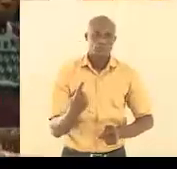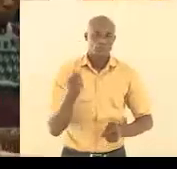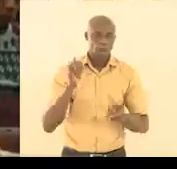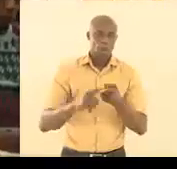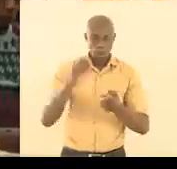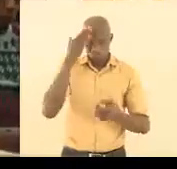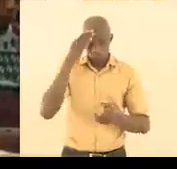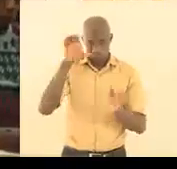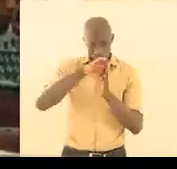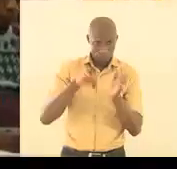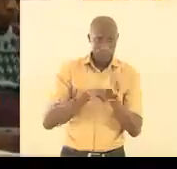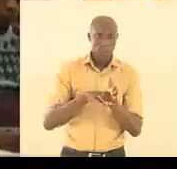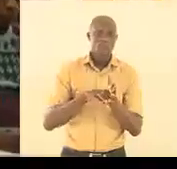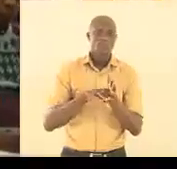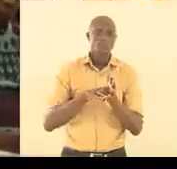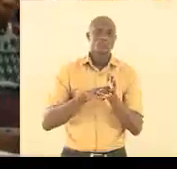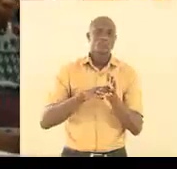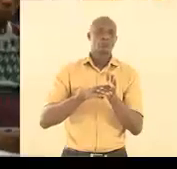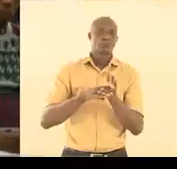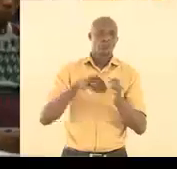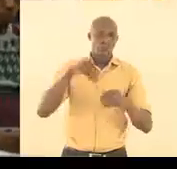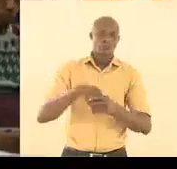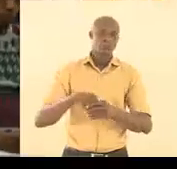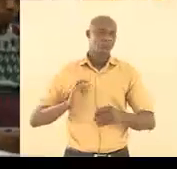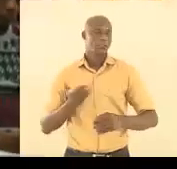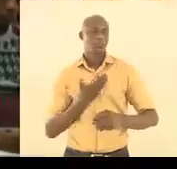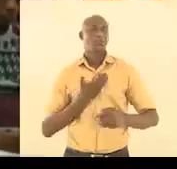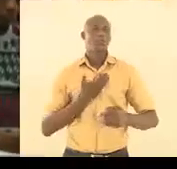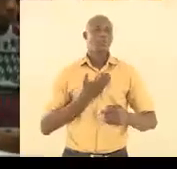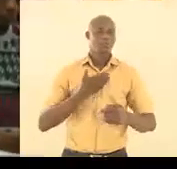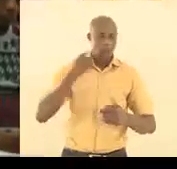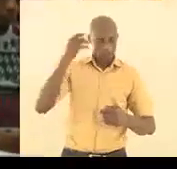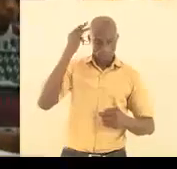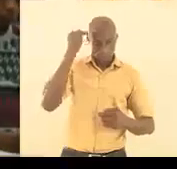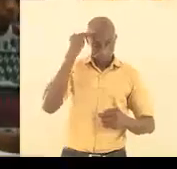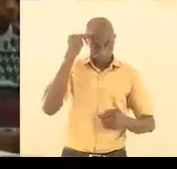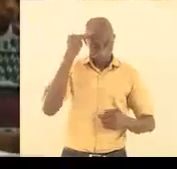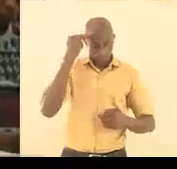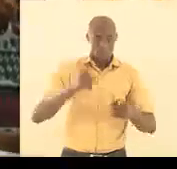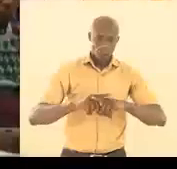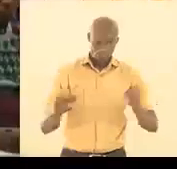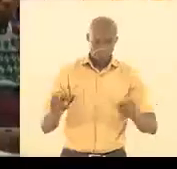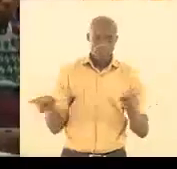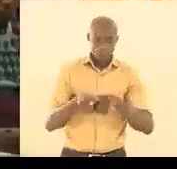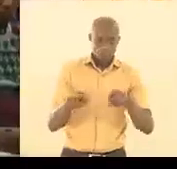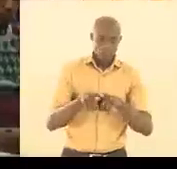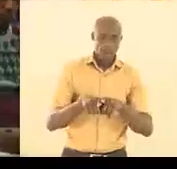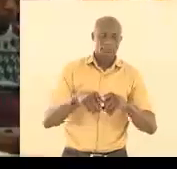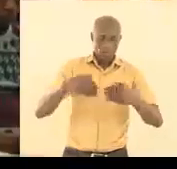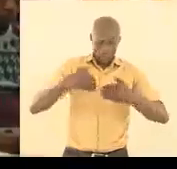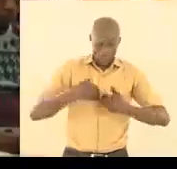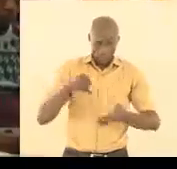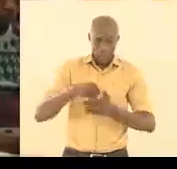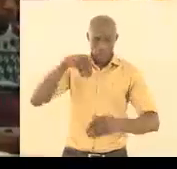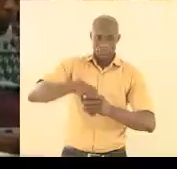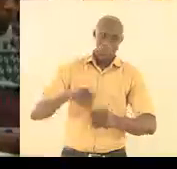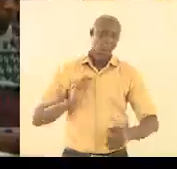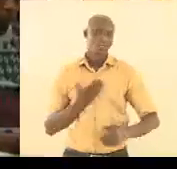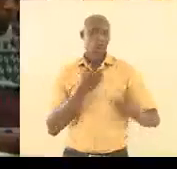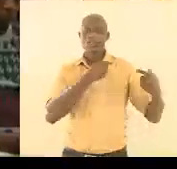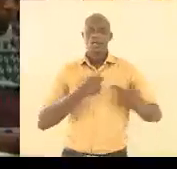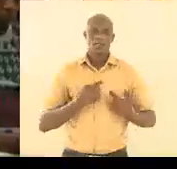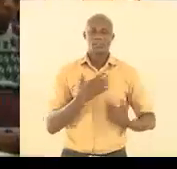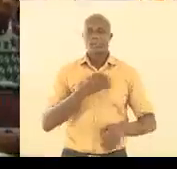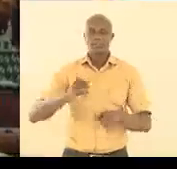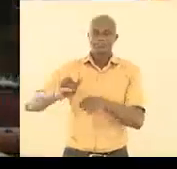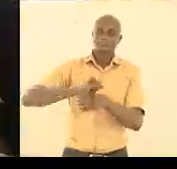the commandments by in our mind and memorize it, but also have it in our heart and practice